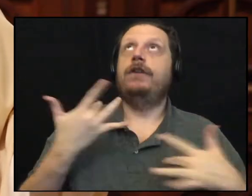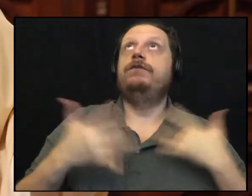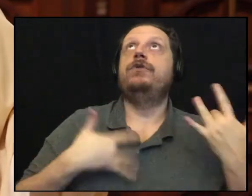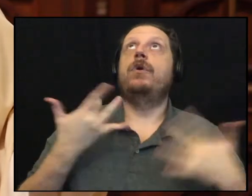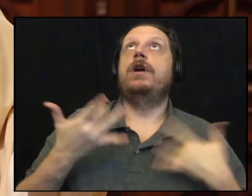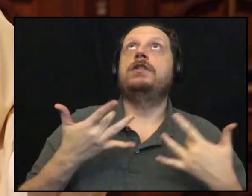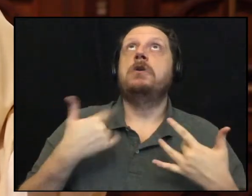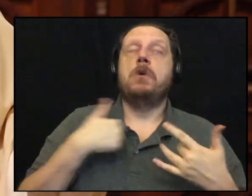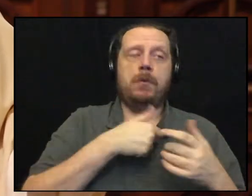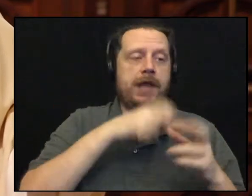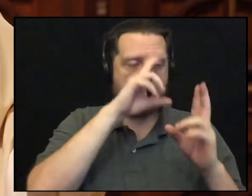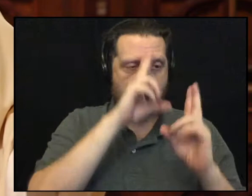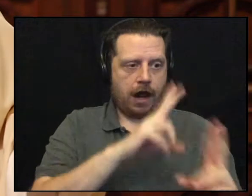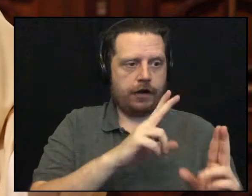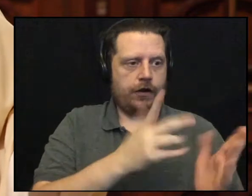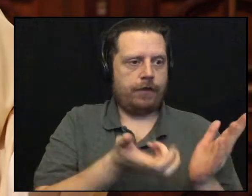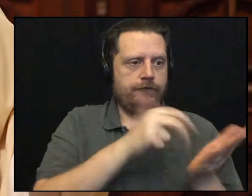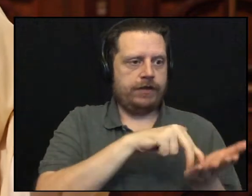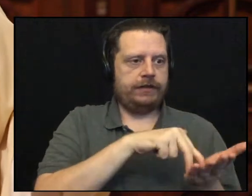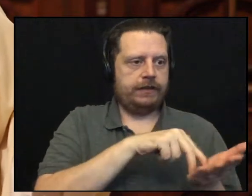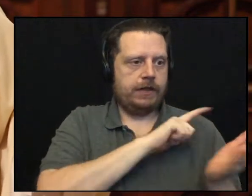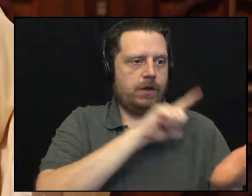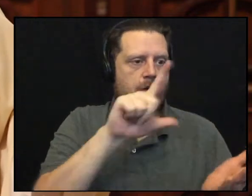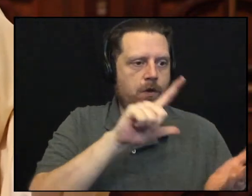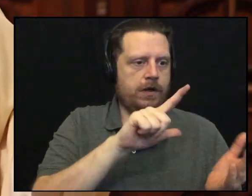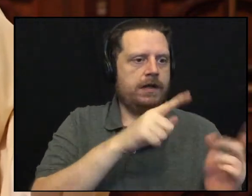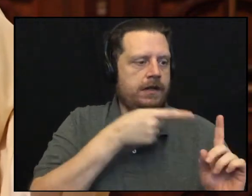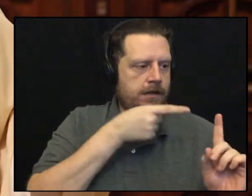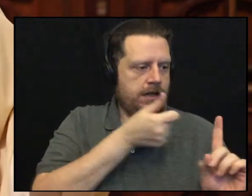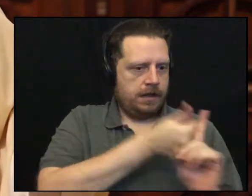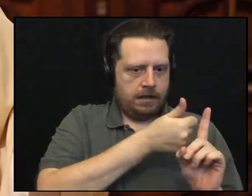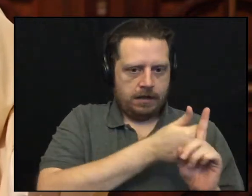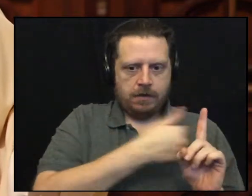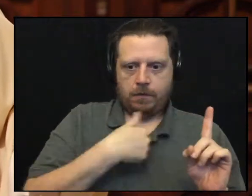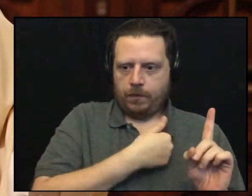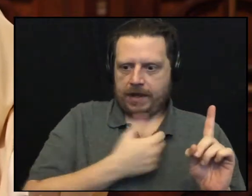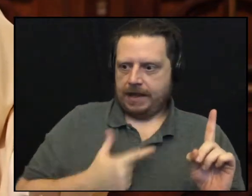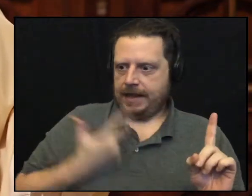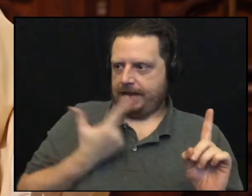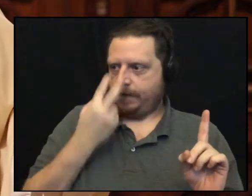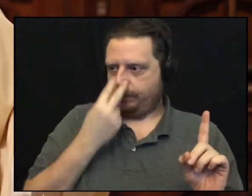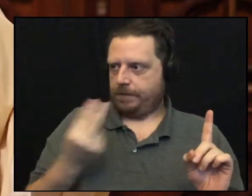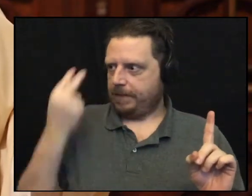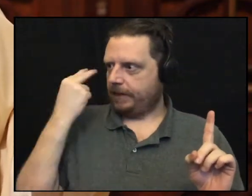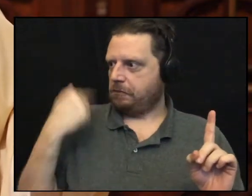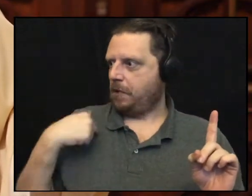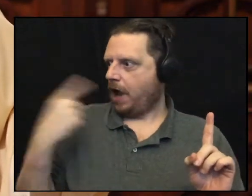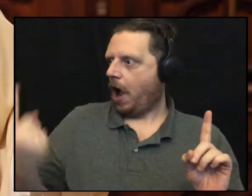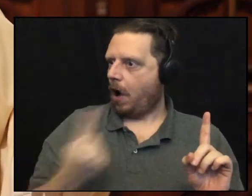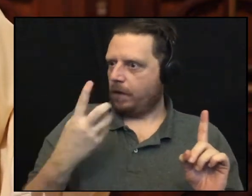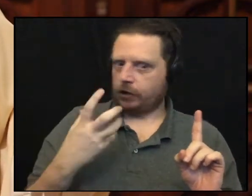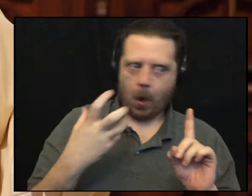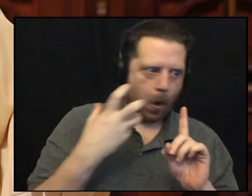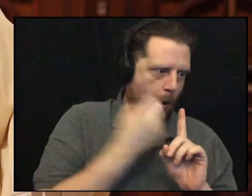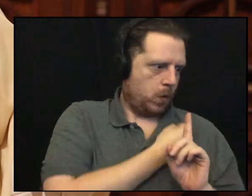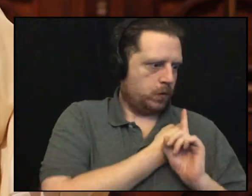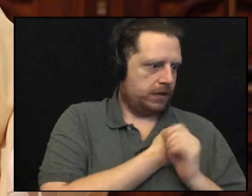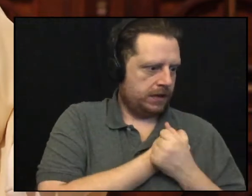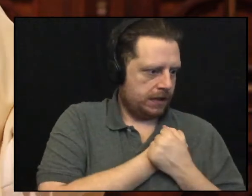risen Lord, and that what we live in remembrance, we may always hold to in what we